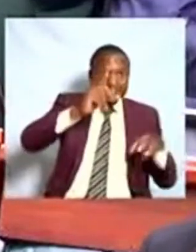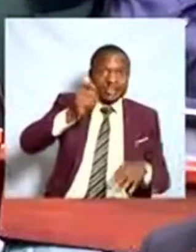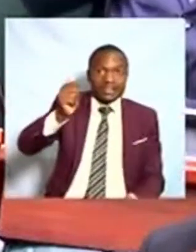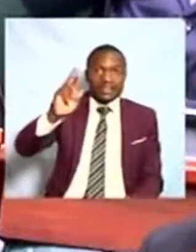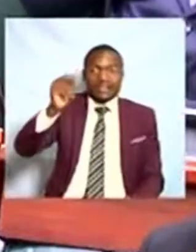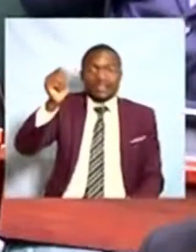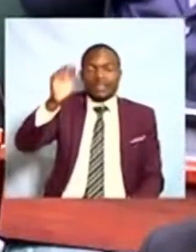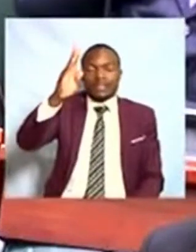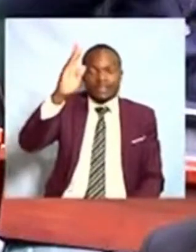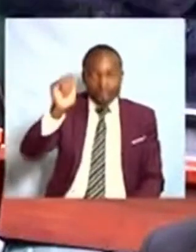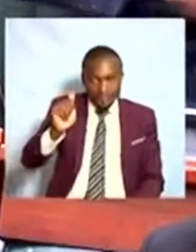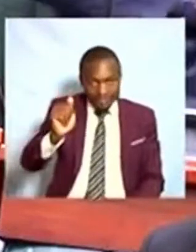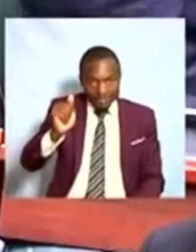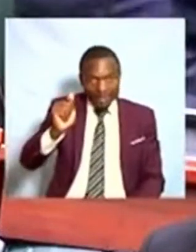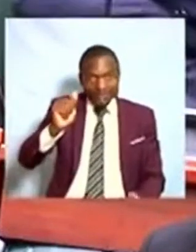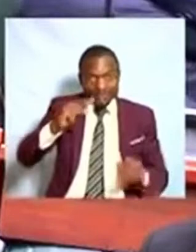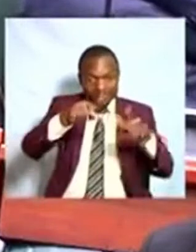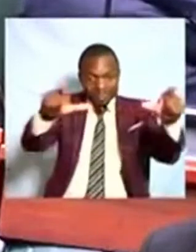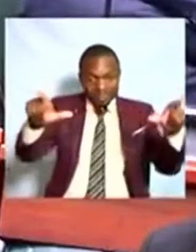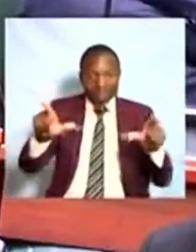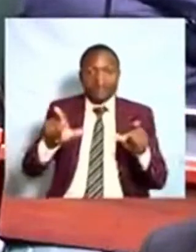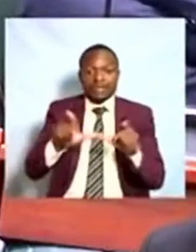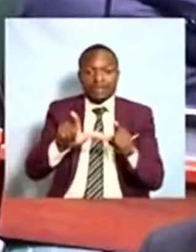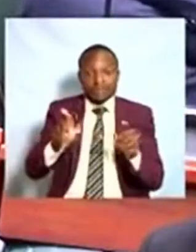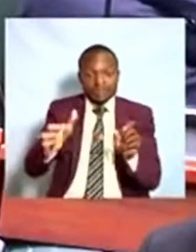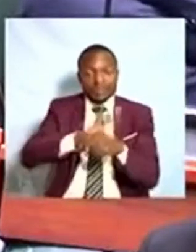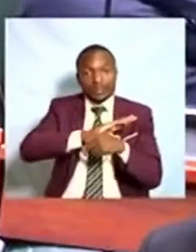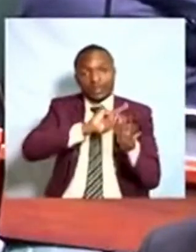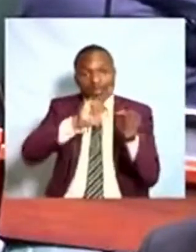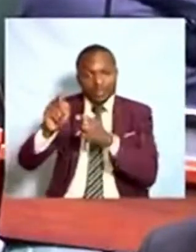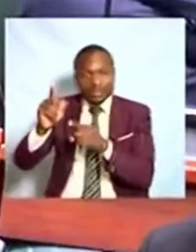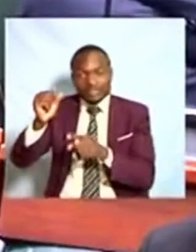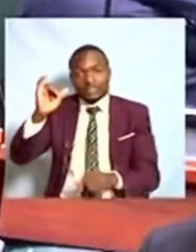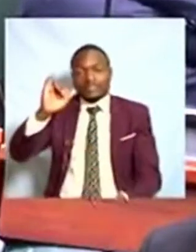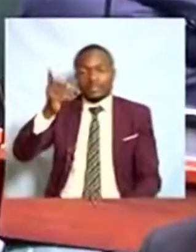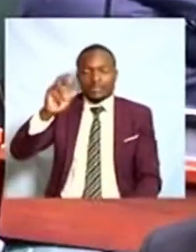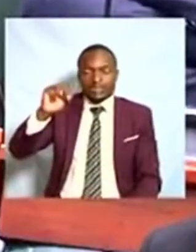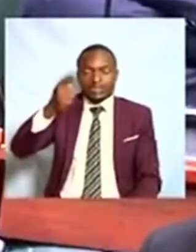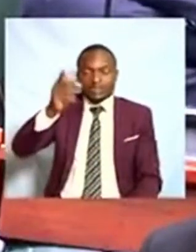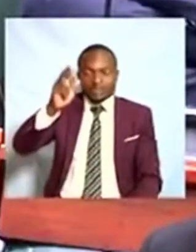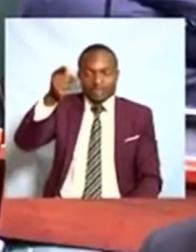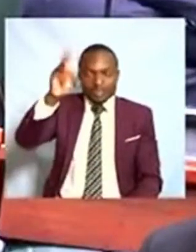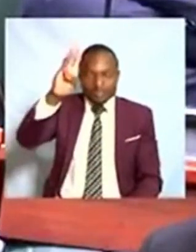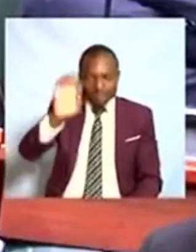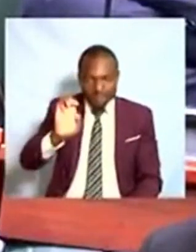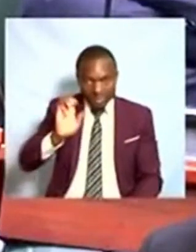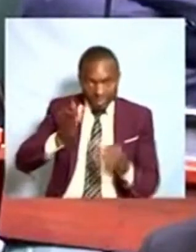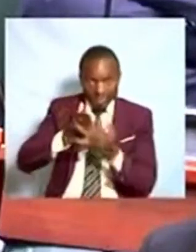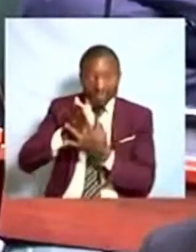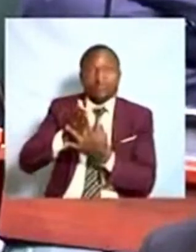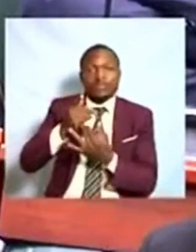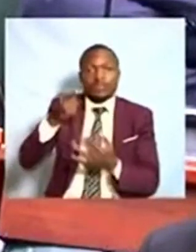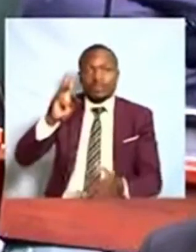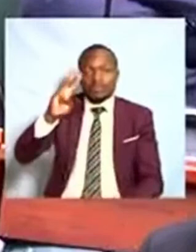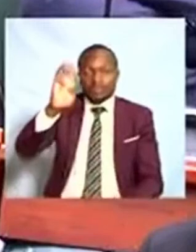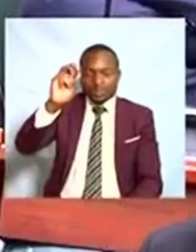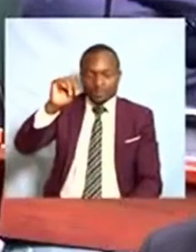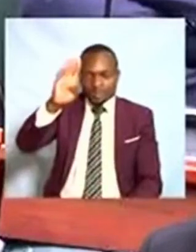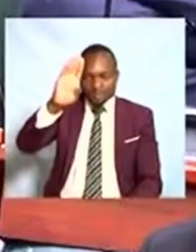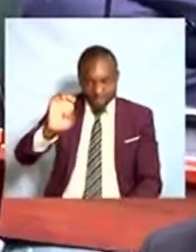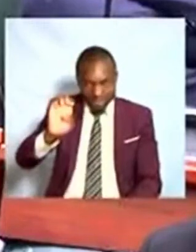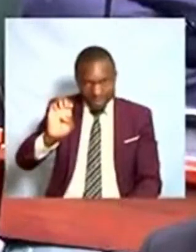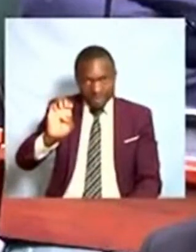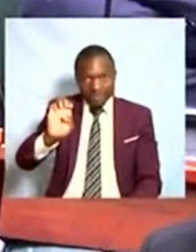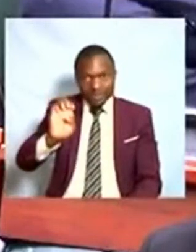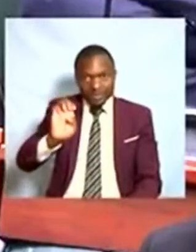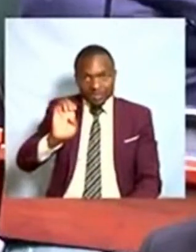Lake shores from Siavonga to Sinazongwe via Gwembe in order to foster